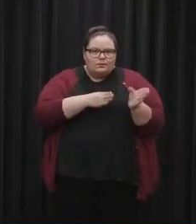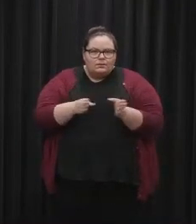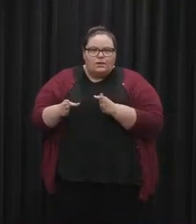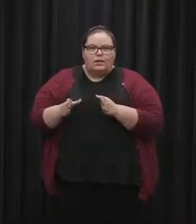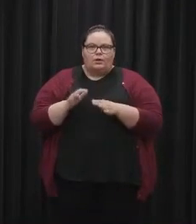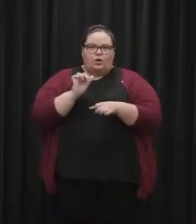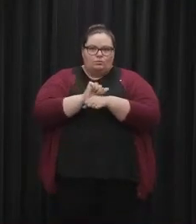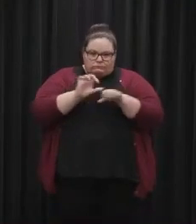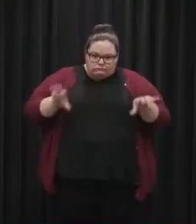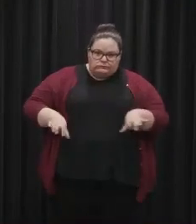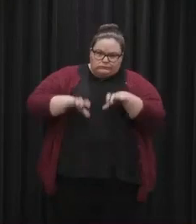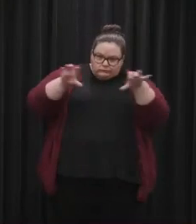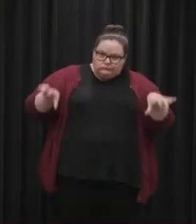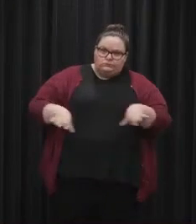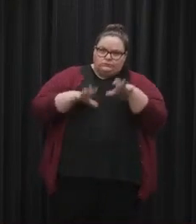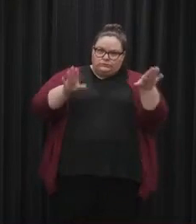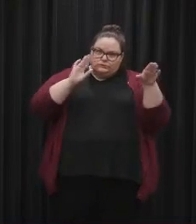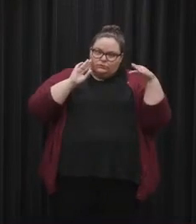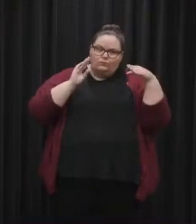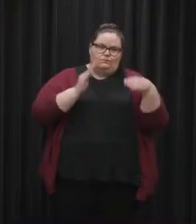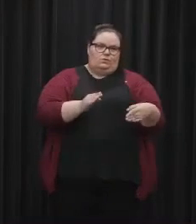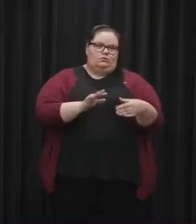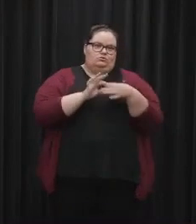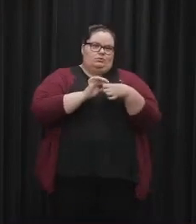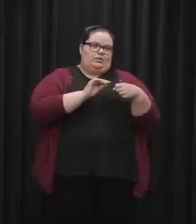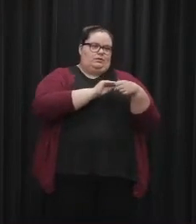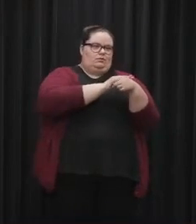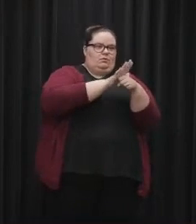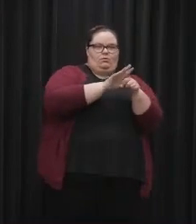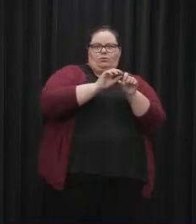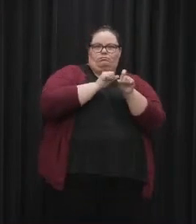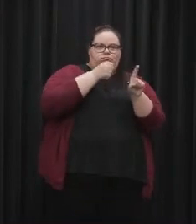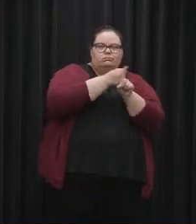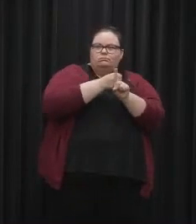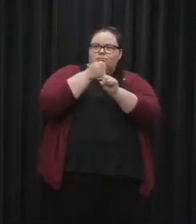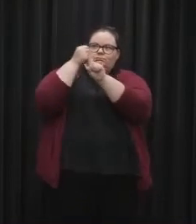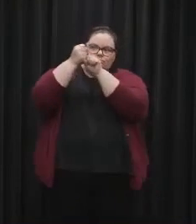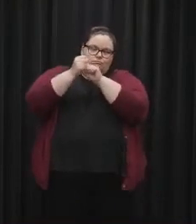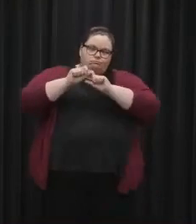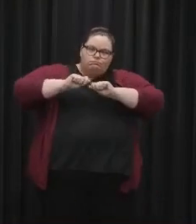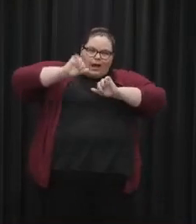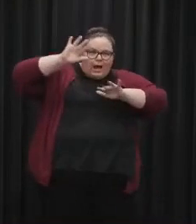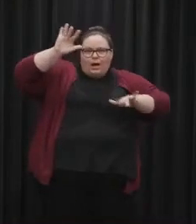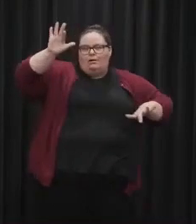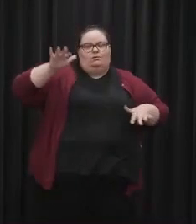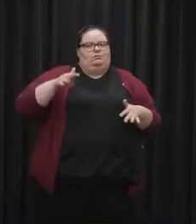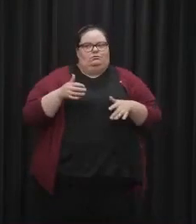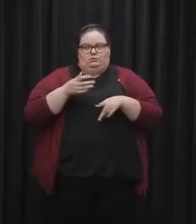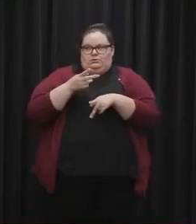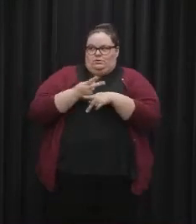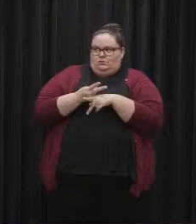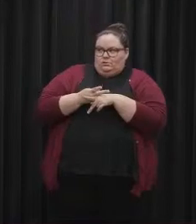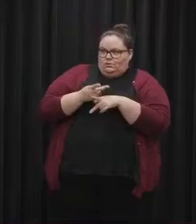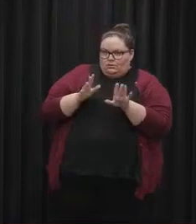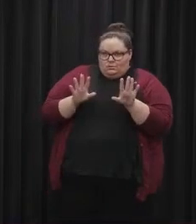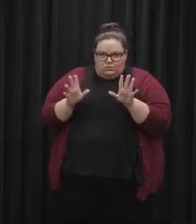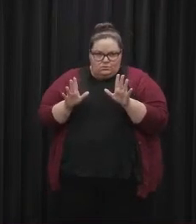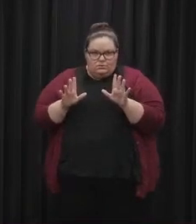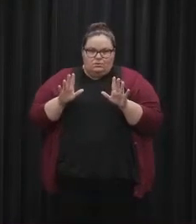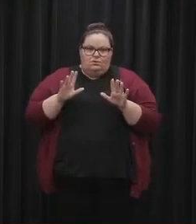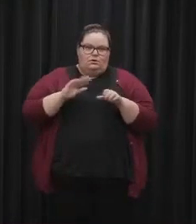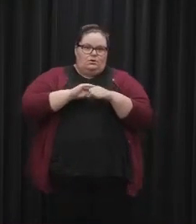work incredibly hard across the province to pursue the contact tracing exercise that's now underway to try and make sure that we can push